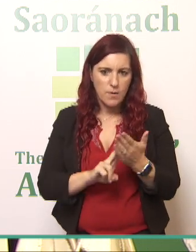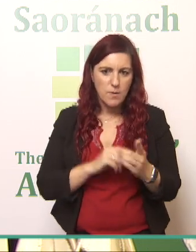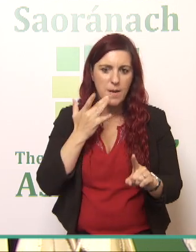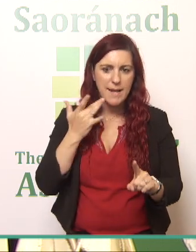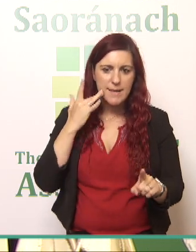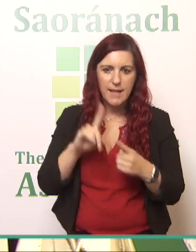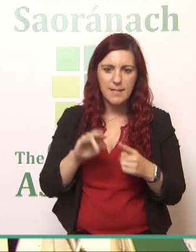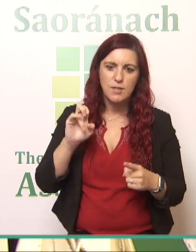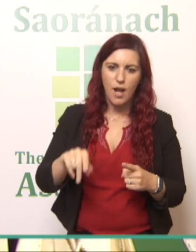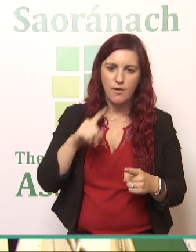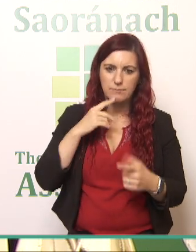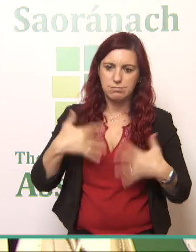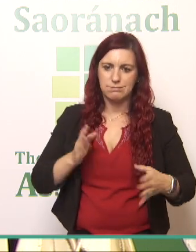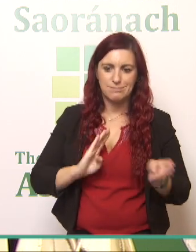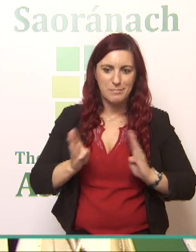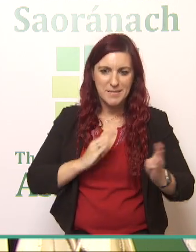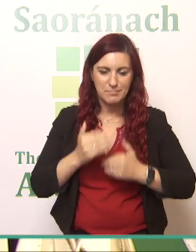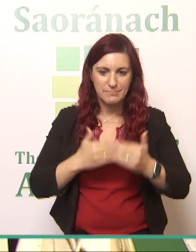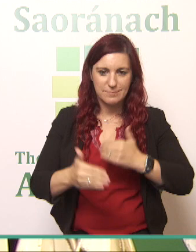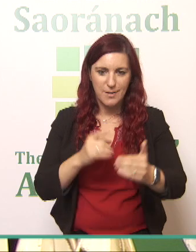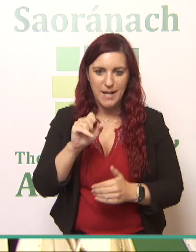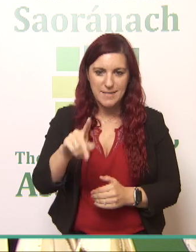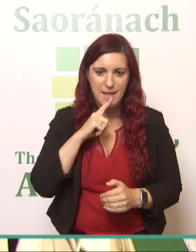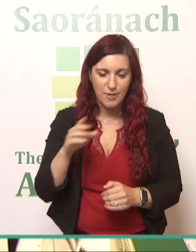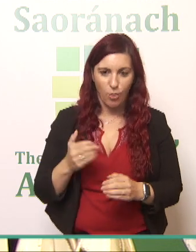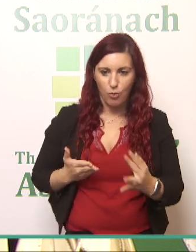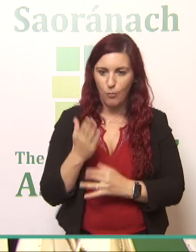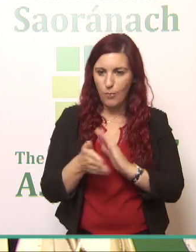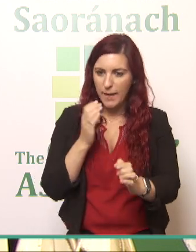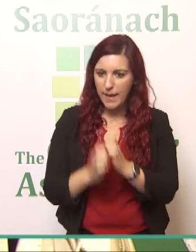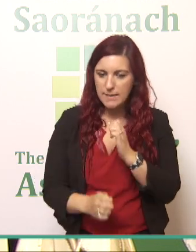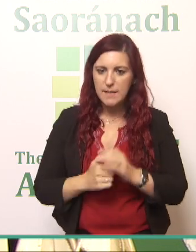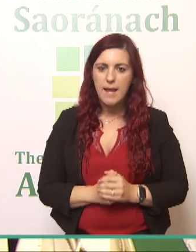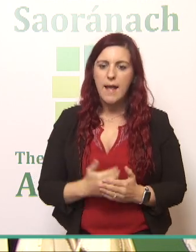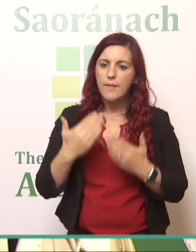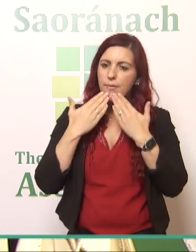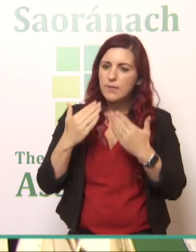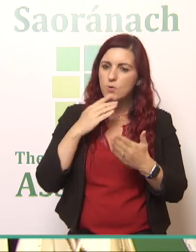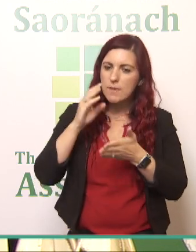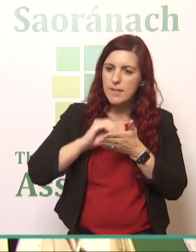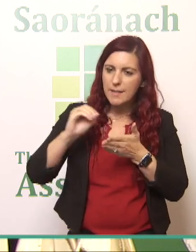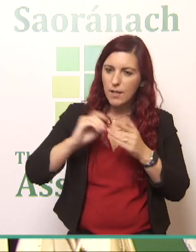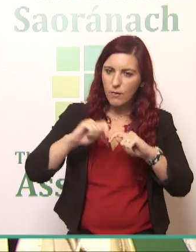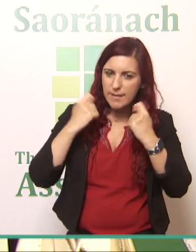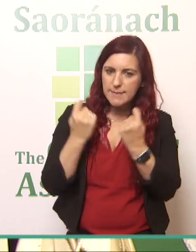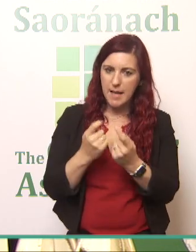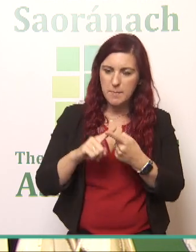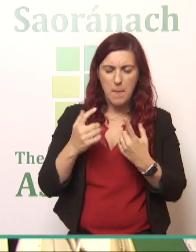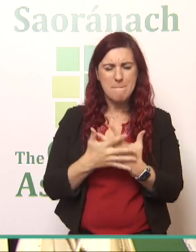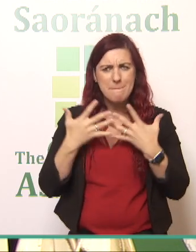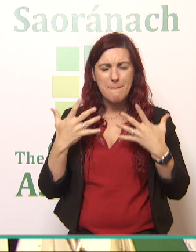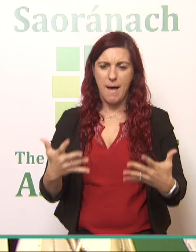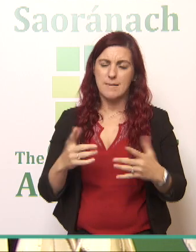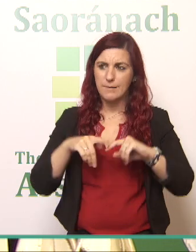and Darren, who are incredibly busy with ISL all over the weekend. Thank you to the Secretariat, which is a massive team behind all